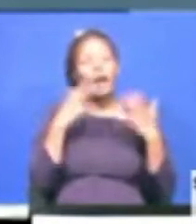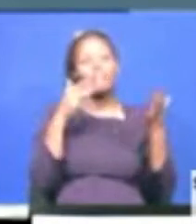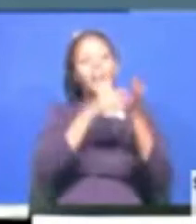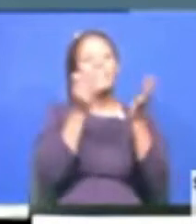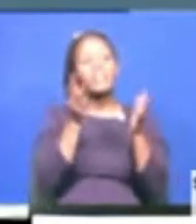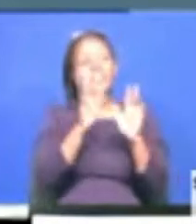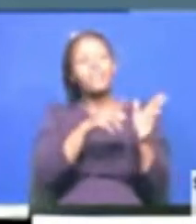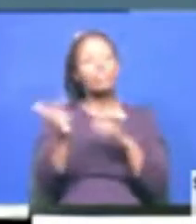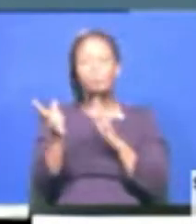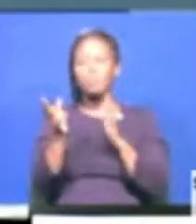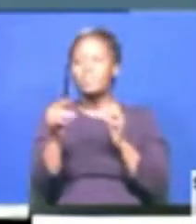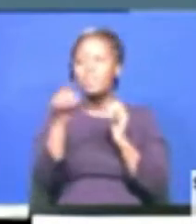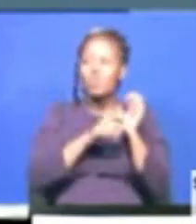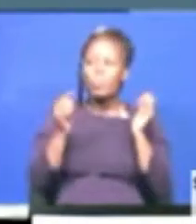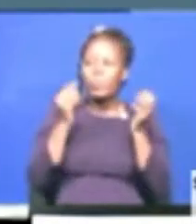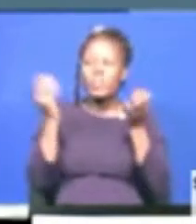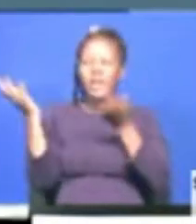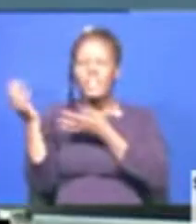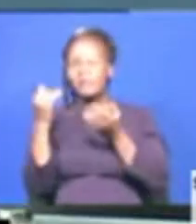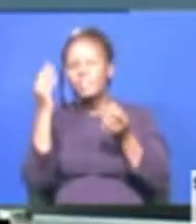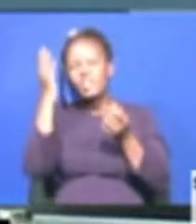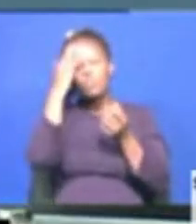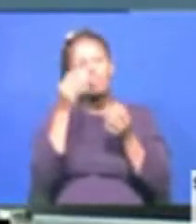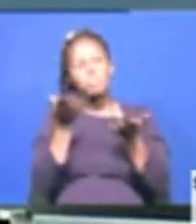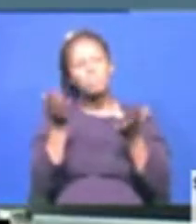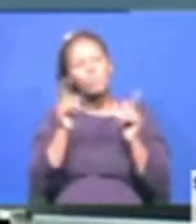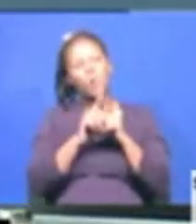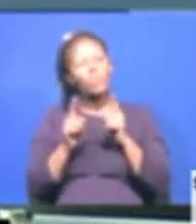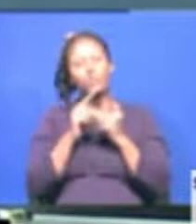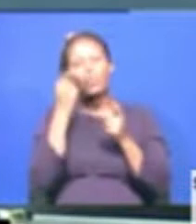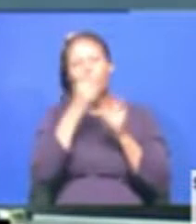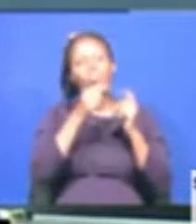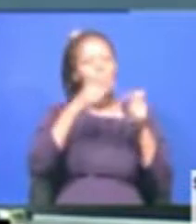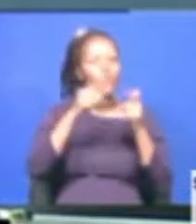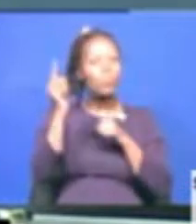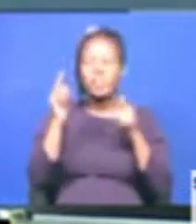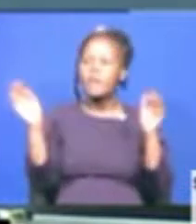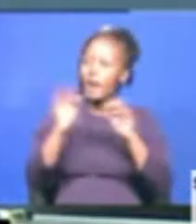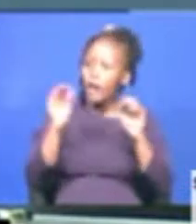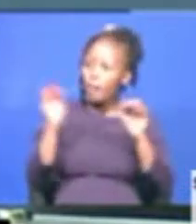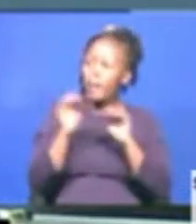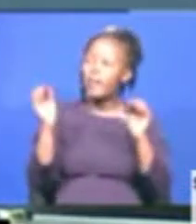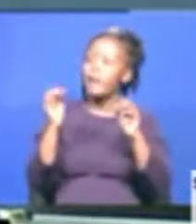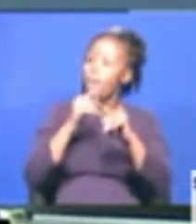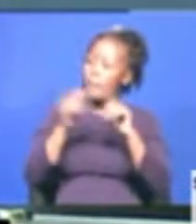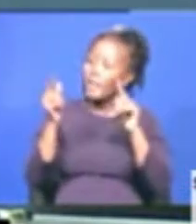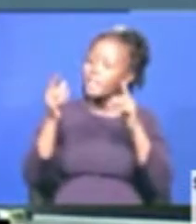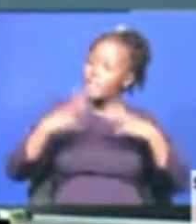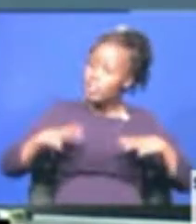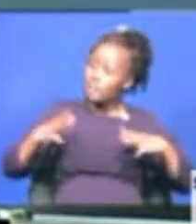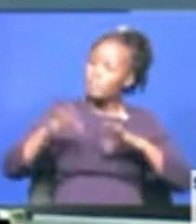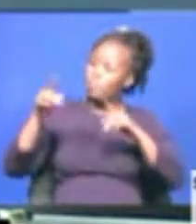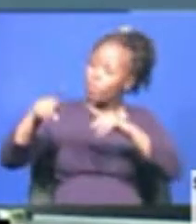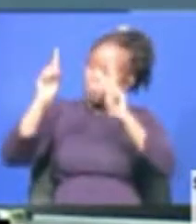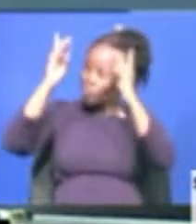We are not supposed to expect who's going to win the presidency. Yeah. It's Kenyan. It's the Kenya. Who will